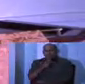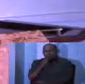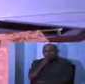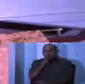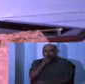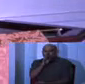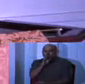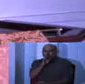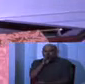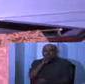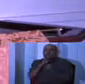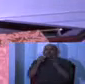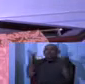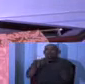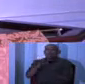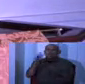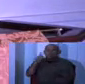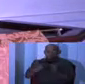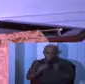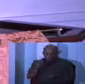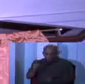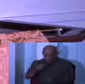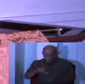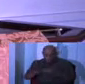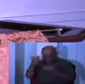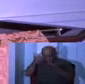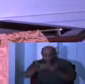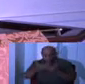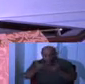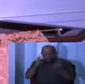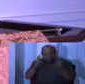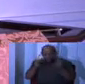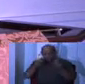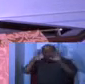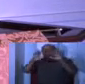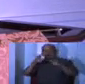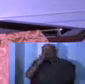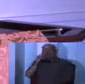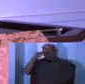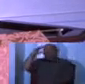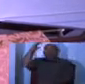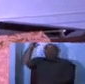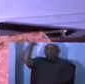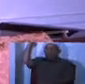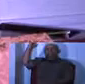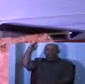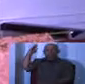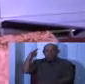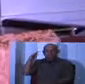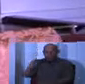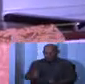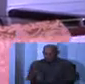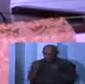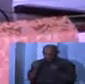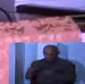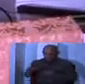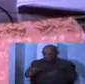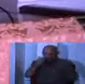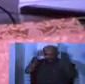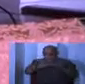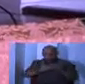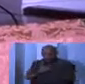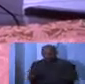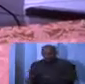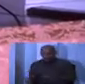glory. The people that walked in darkness have seen a great light. They that dwelt in the land of the shadow of